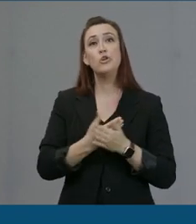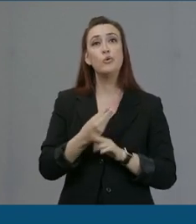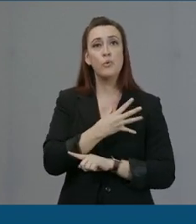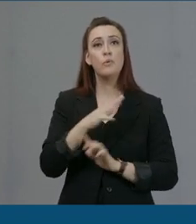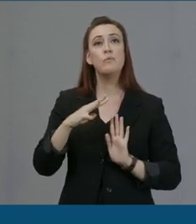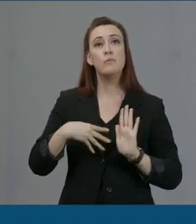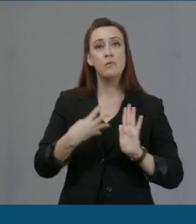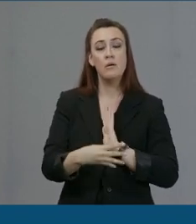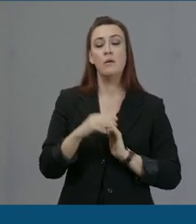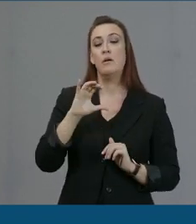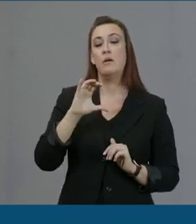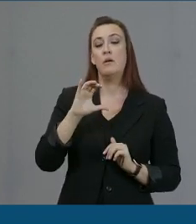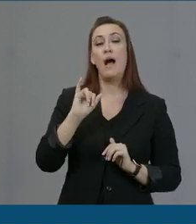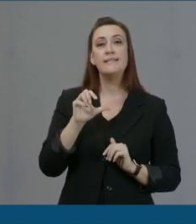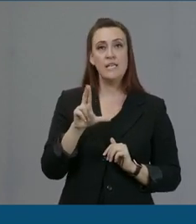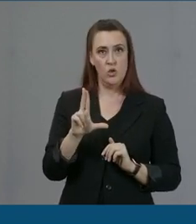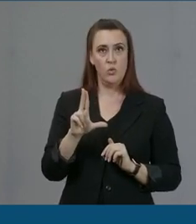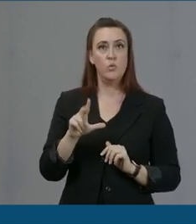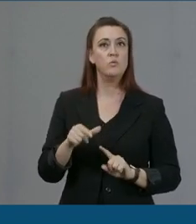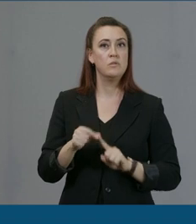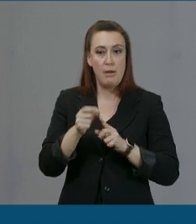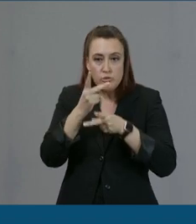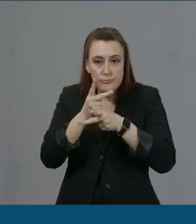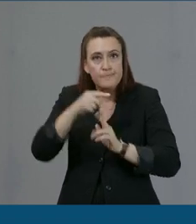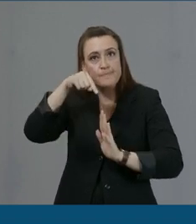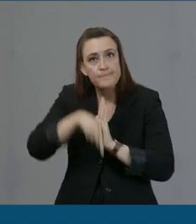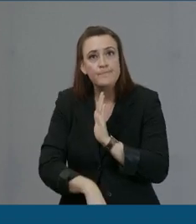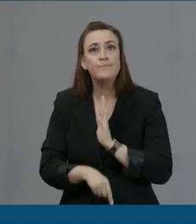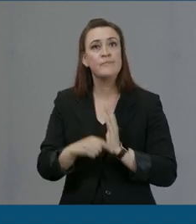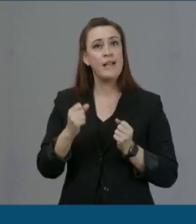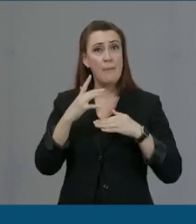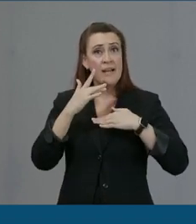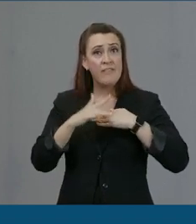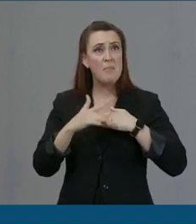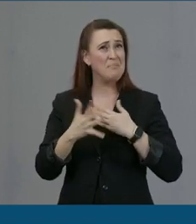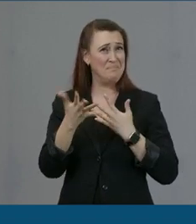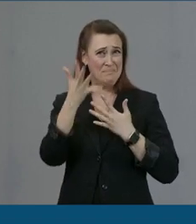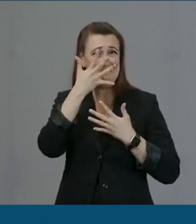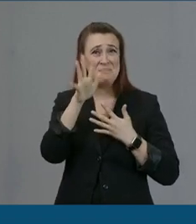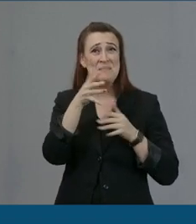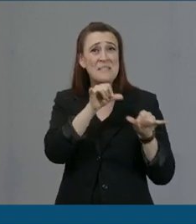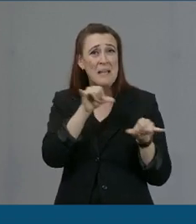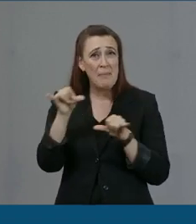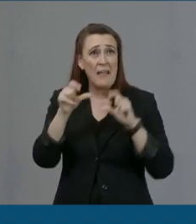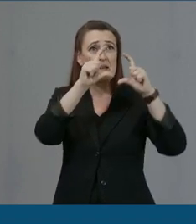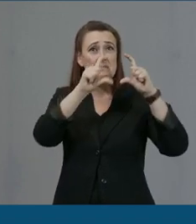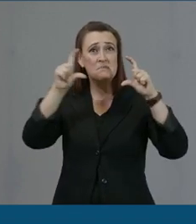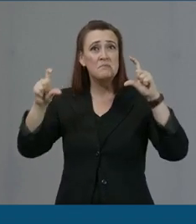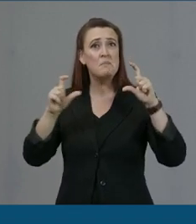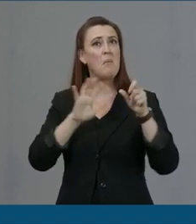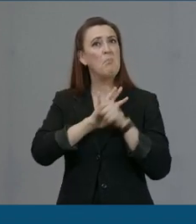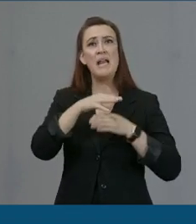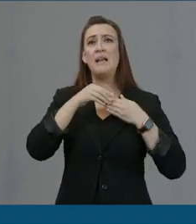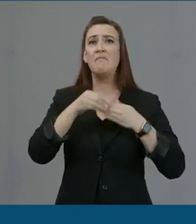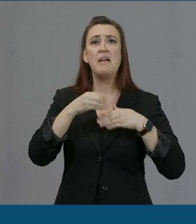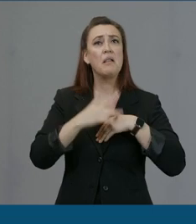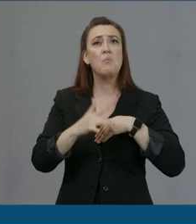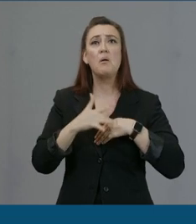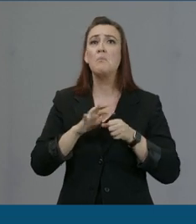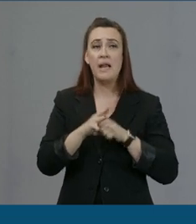in terms of availability, how many ICU beds are in use, and then the number of COVID